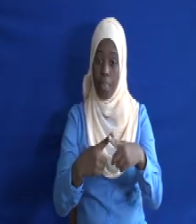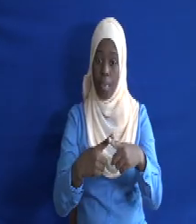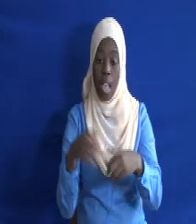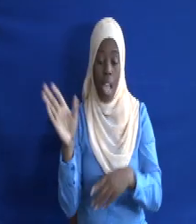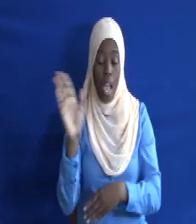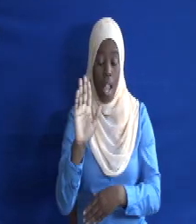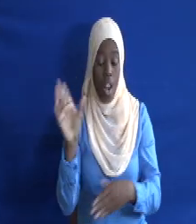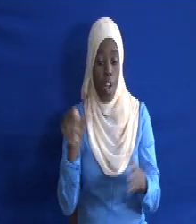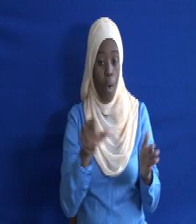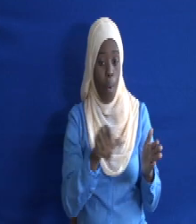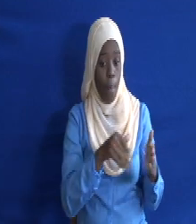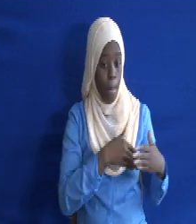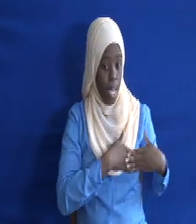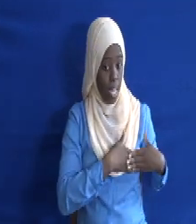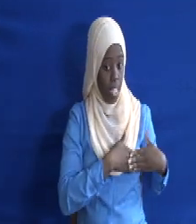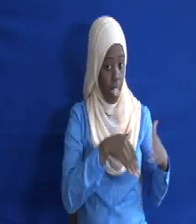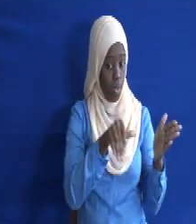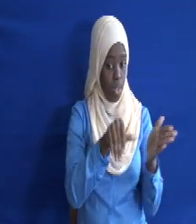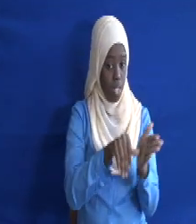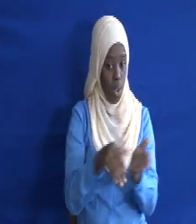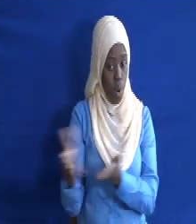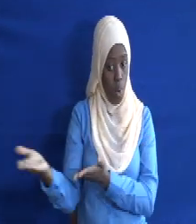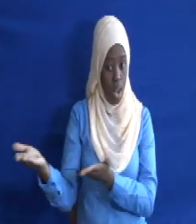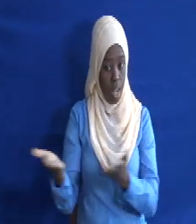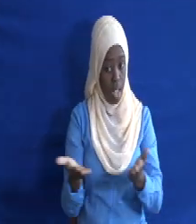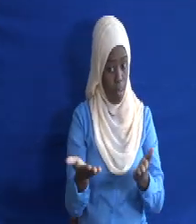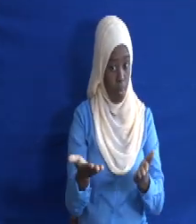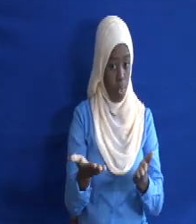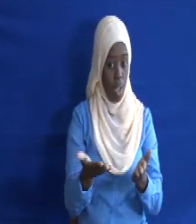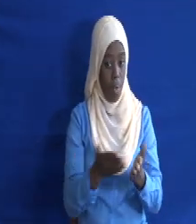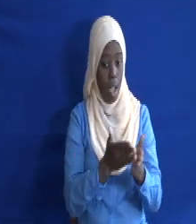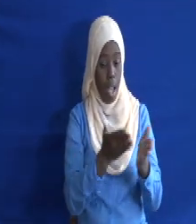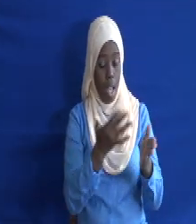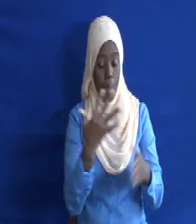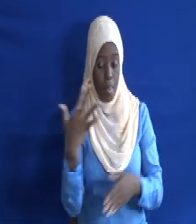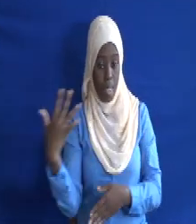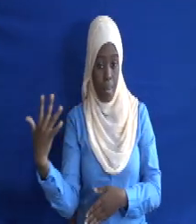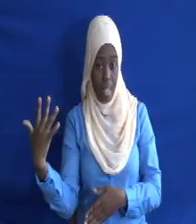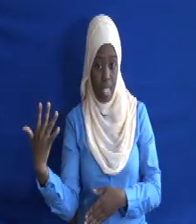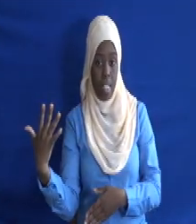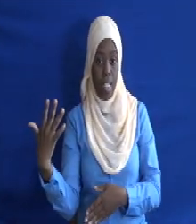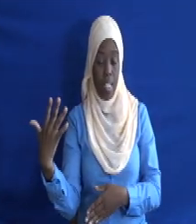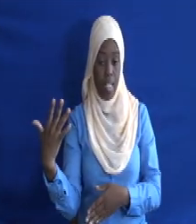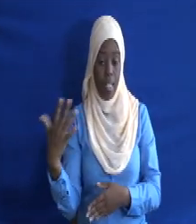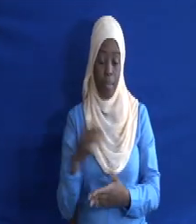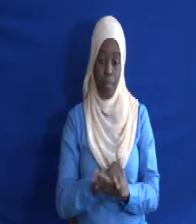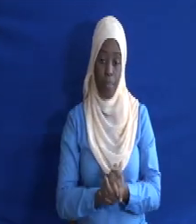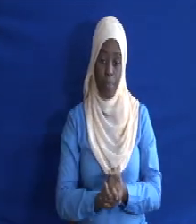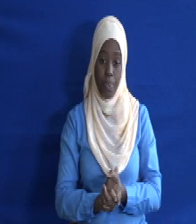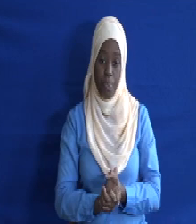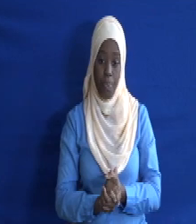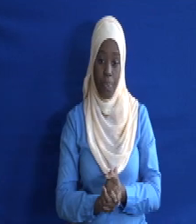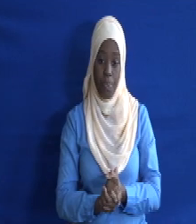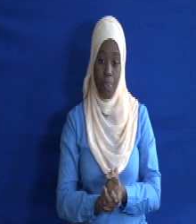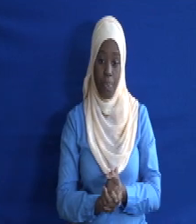Hello, my dear viewer. Welcome to our mathematics lesson. I'm Mr. Ali. Can you tell us your answer?